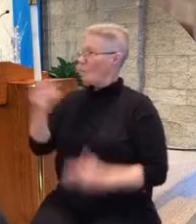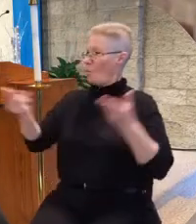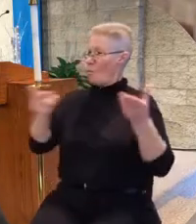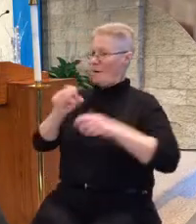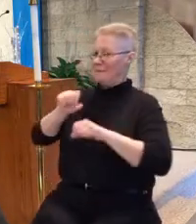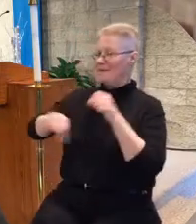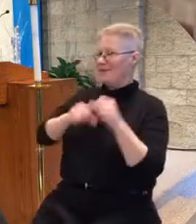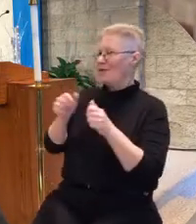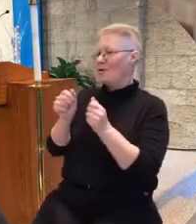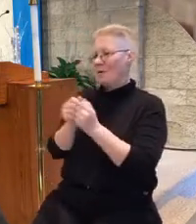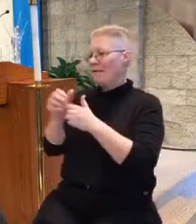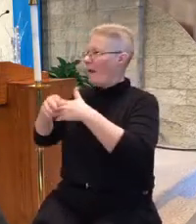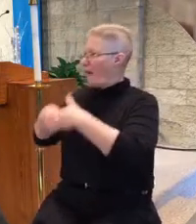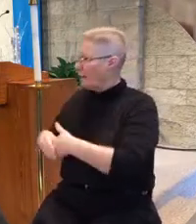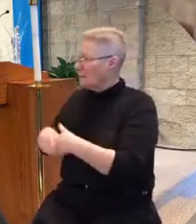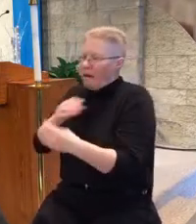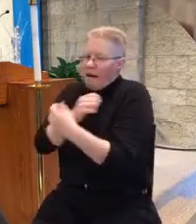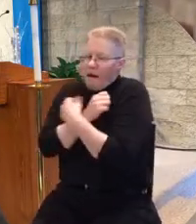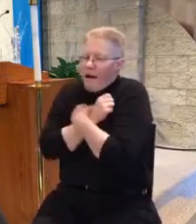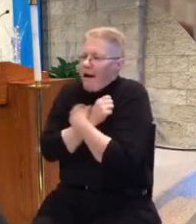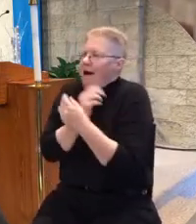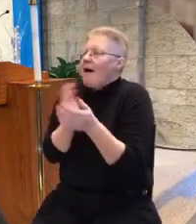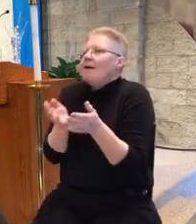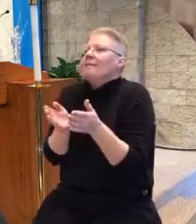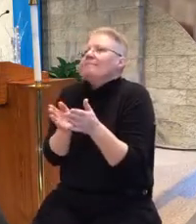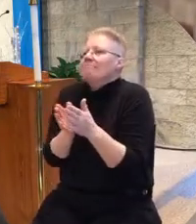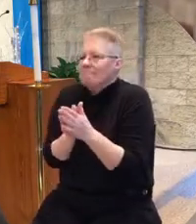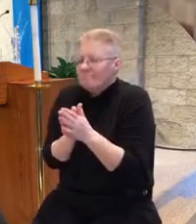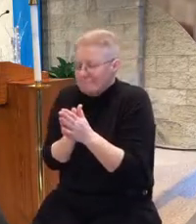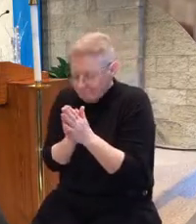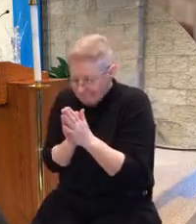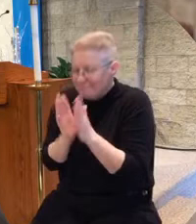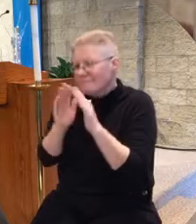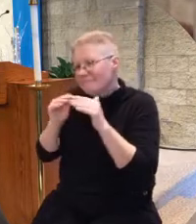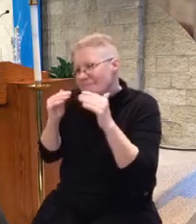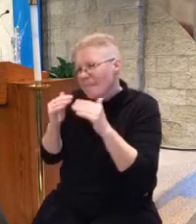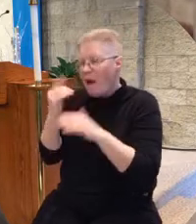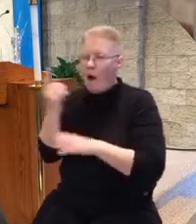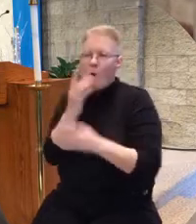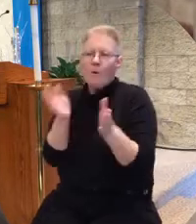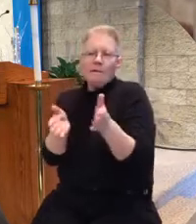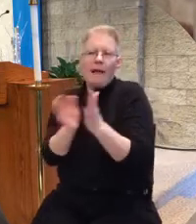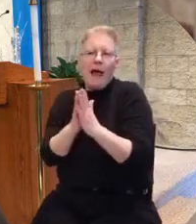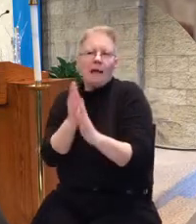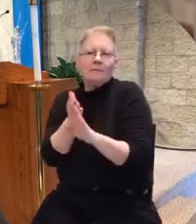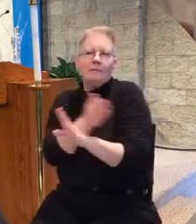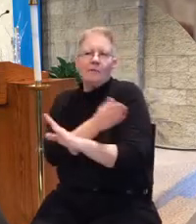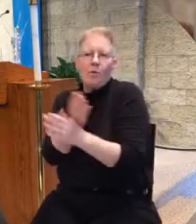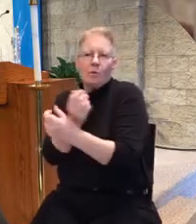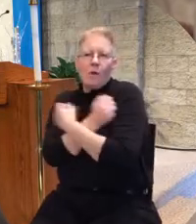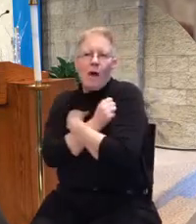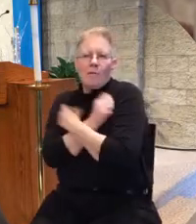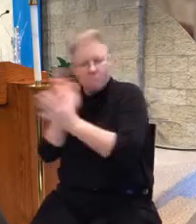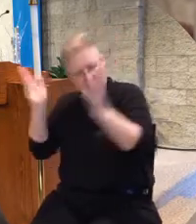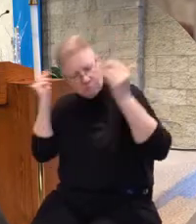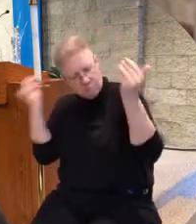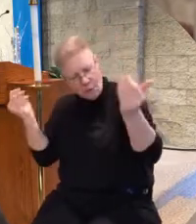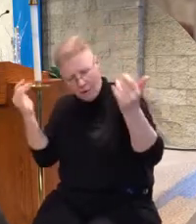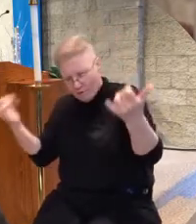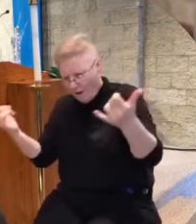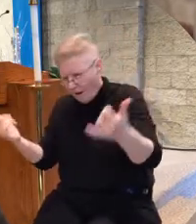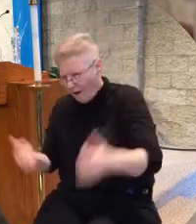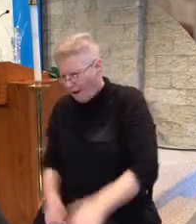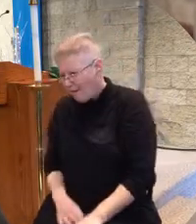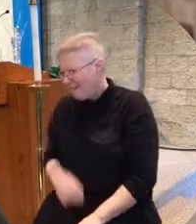with a handshake, a hug, a smile, namaste. We always ask before. Let's do it right now, okay?